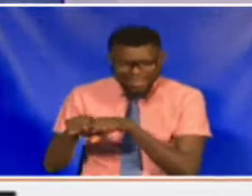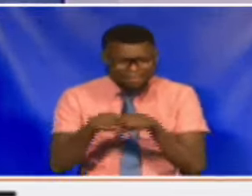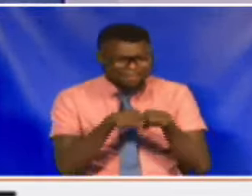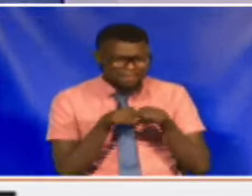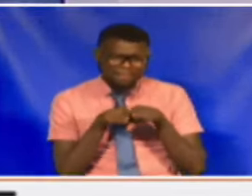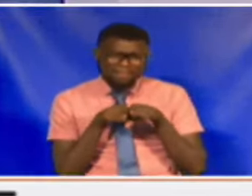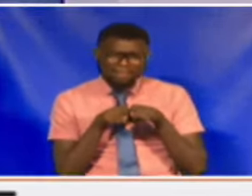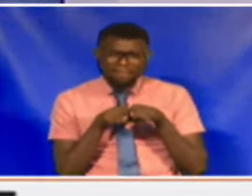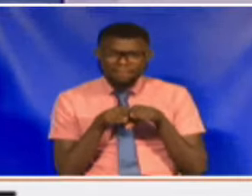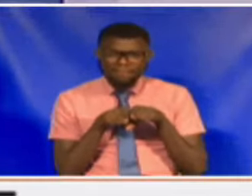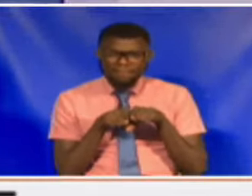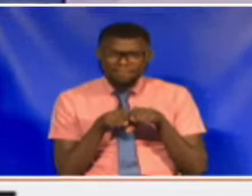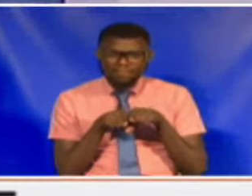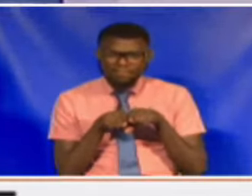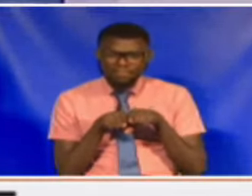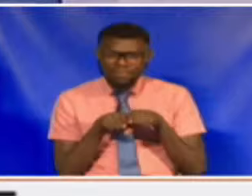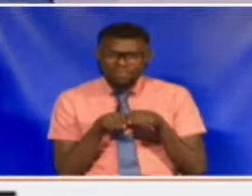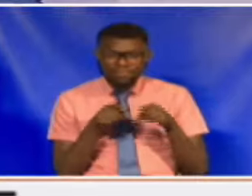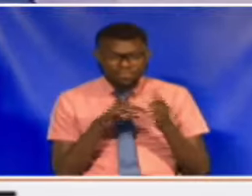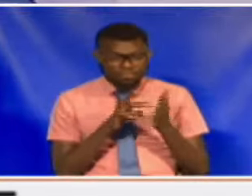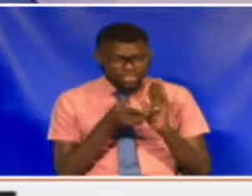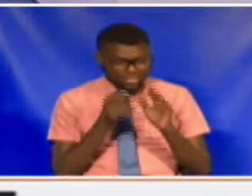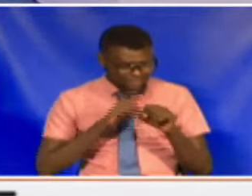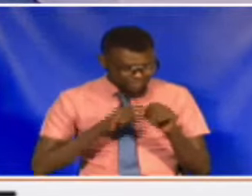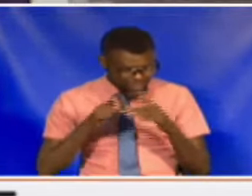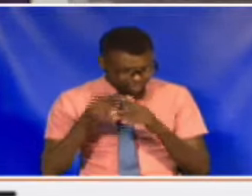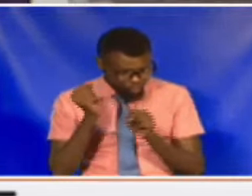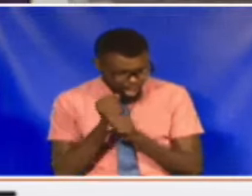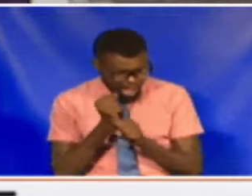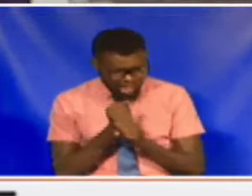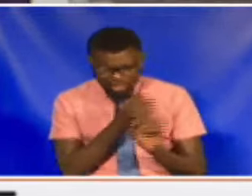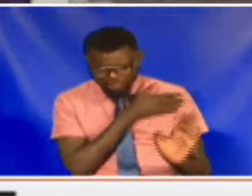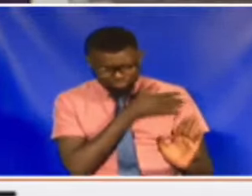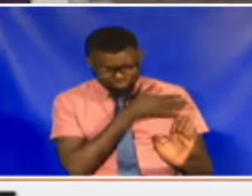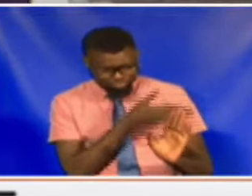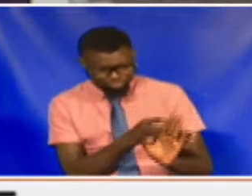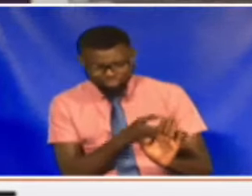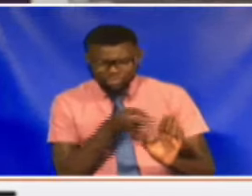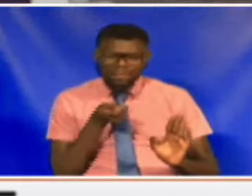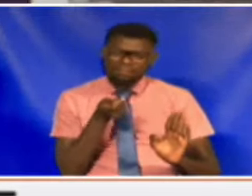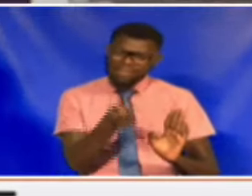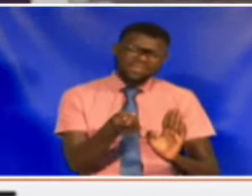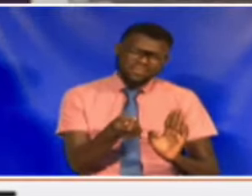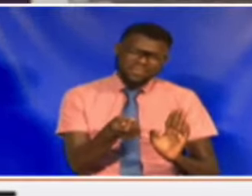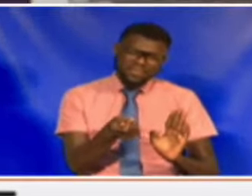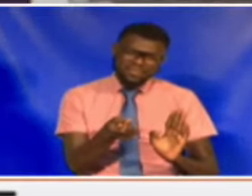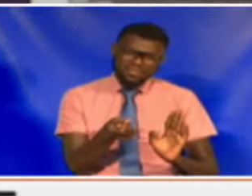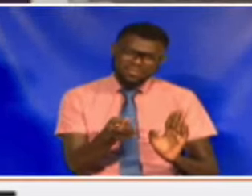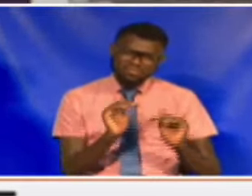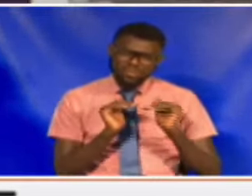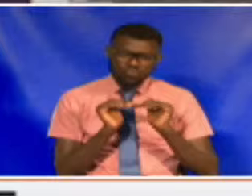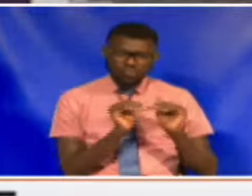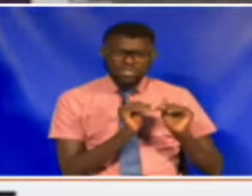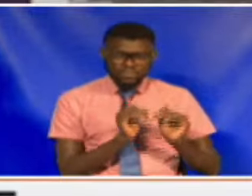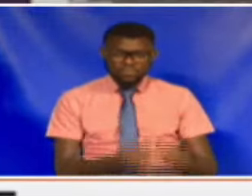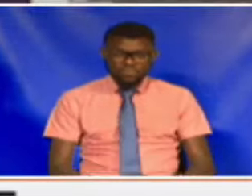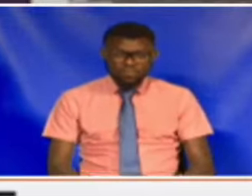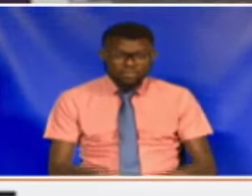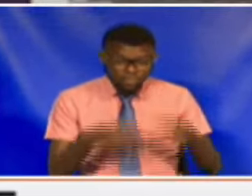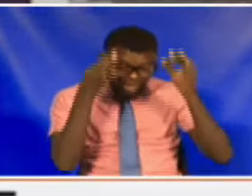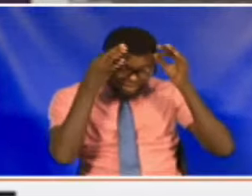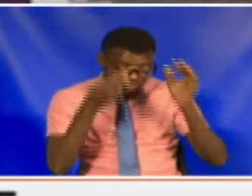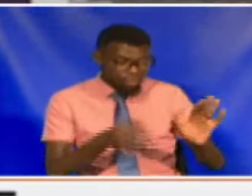back, backdated to when they started working. That's our agreement. That is the position as at now. In fact, today, you know, a